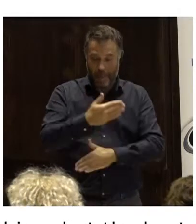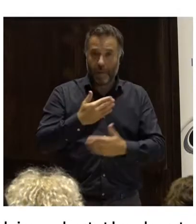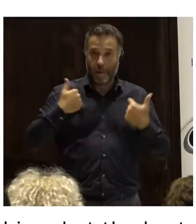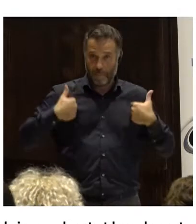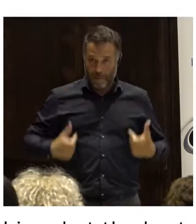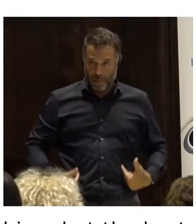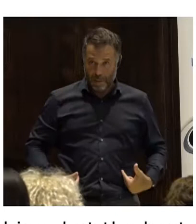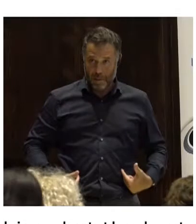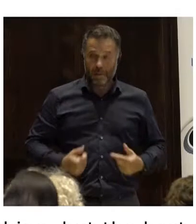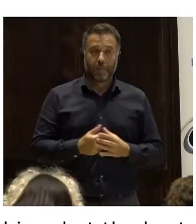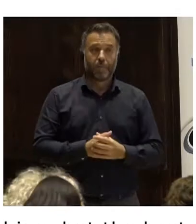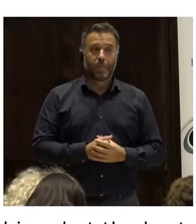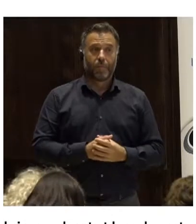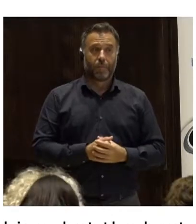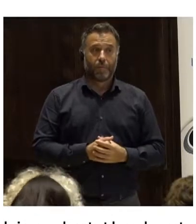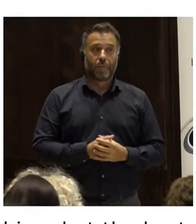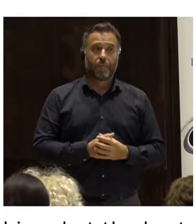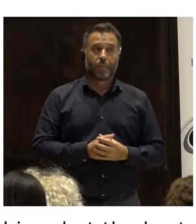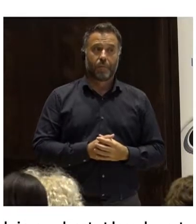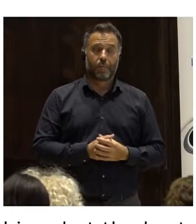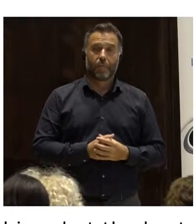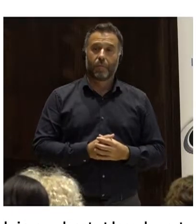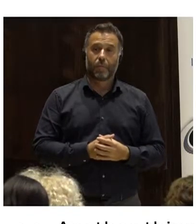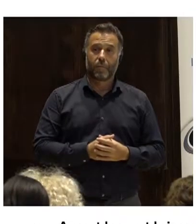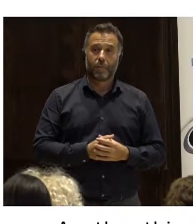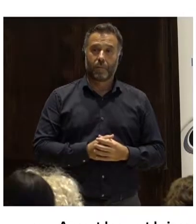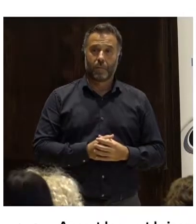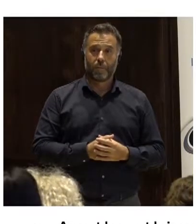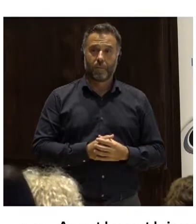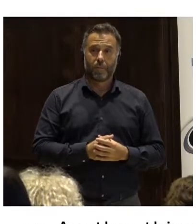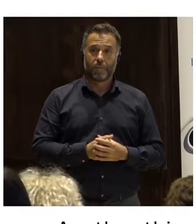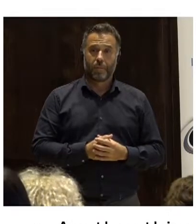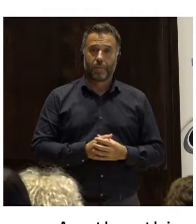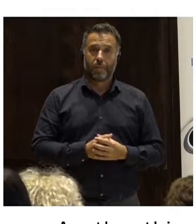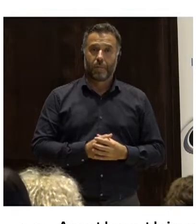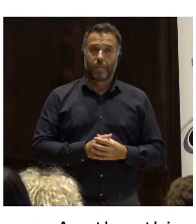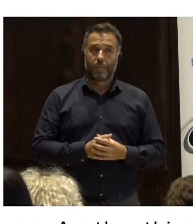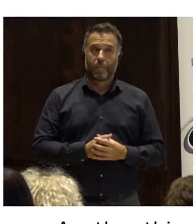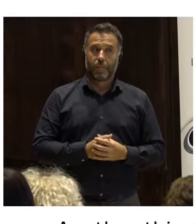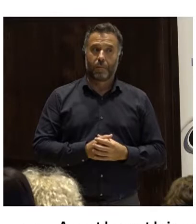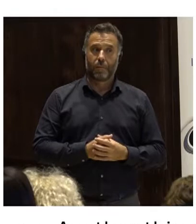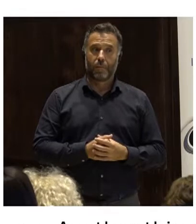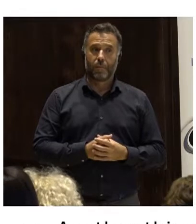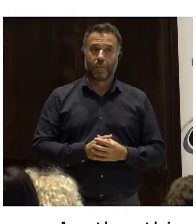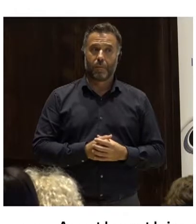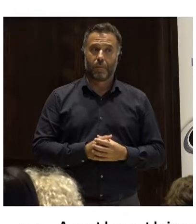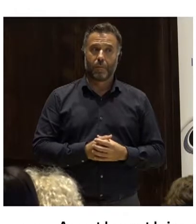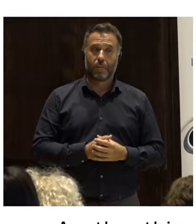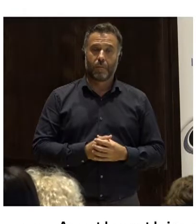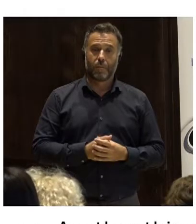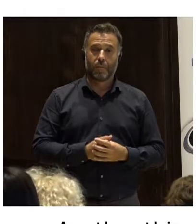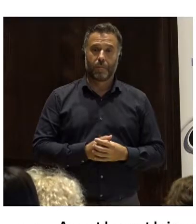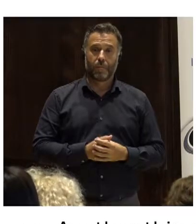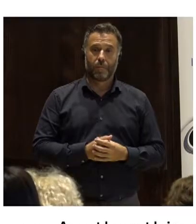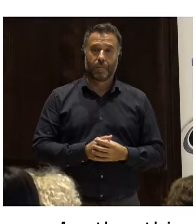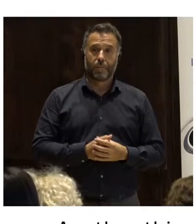very soon they become less assertive. They don't enter the play of the others.